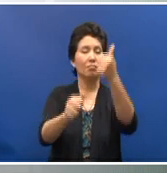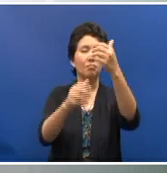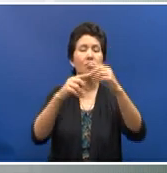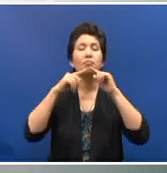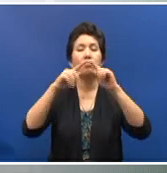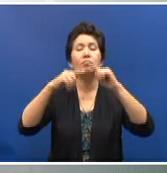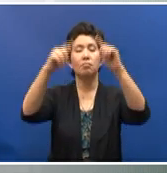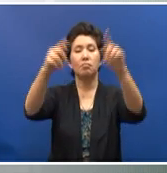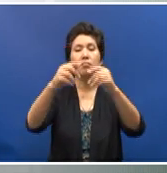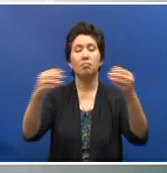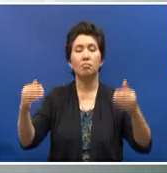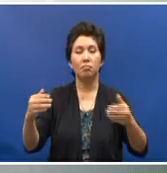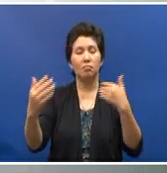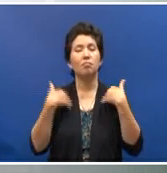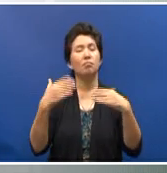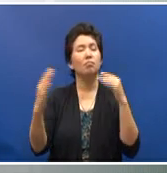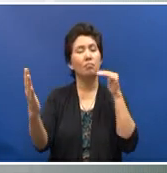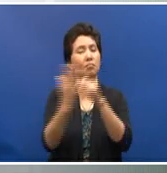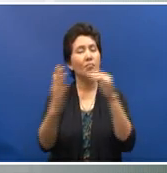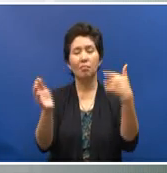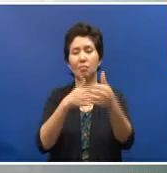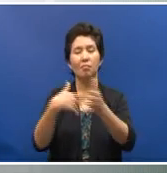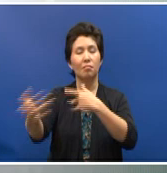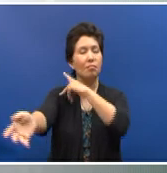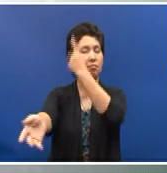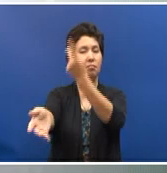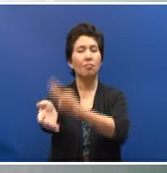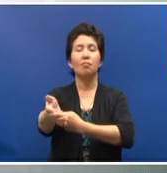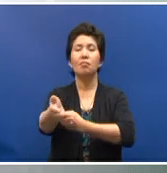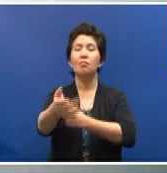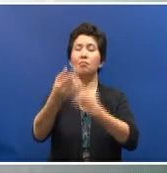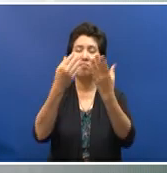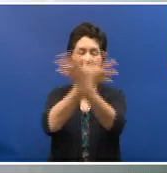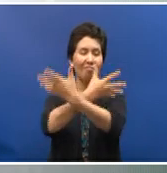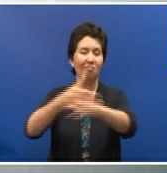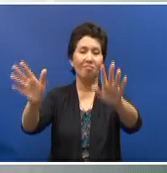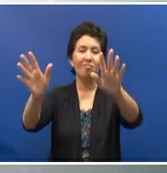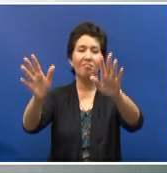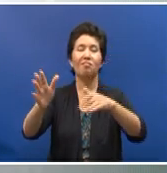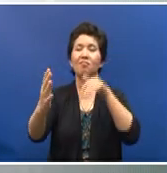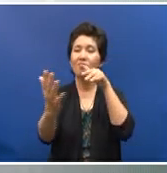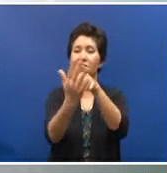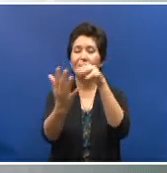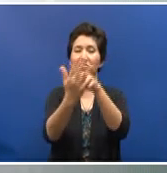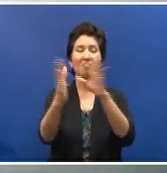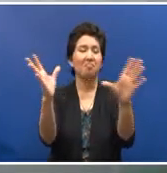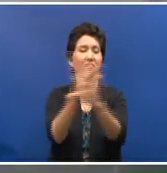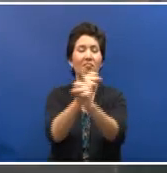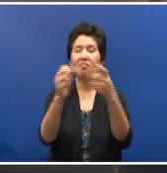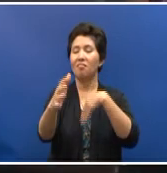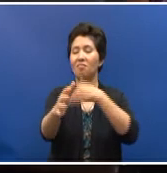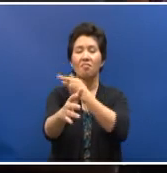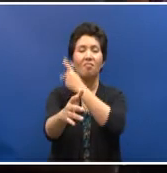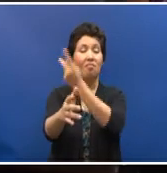the obstacles and also the resistance. Power is not always synonymous with wealth. Okay, it is not always